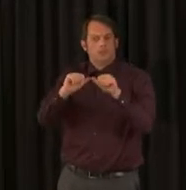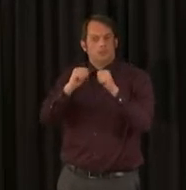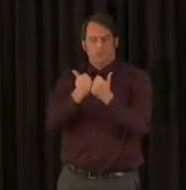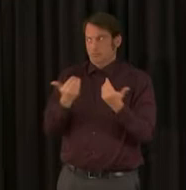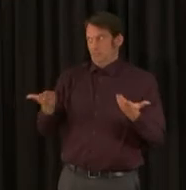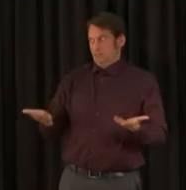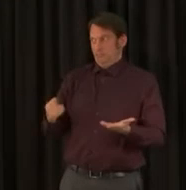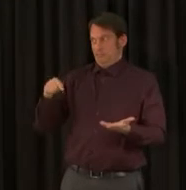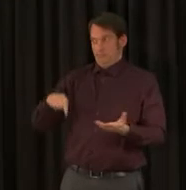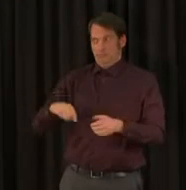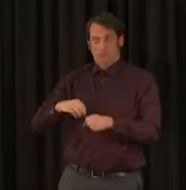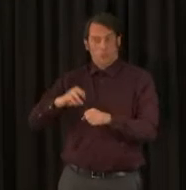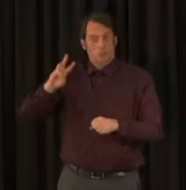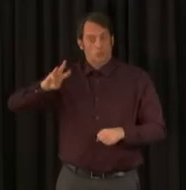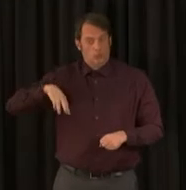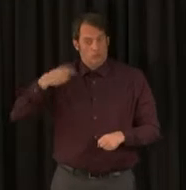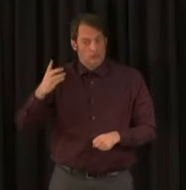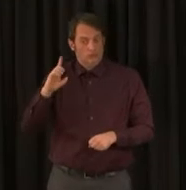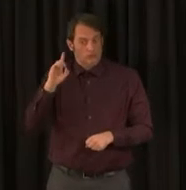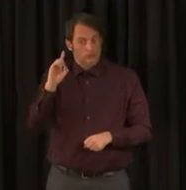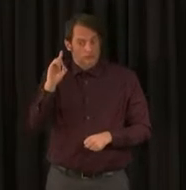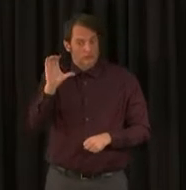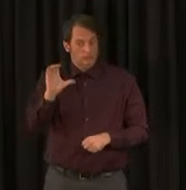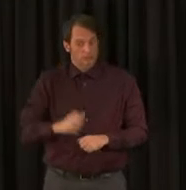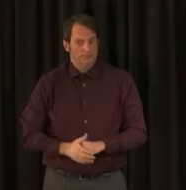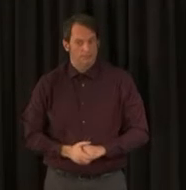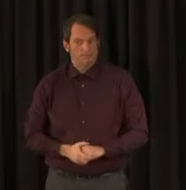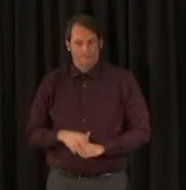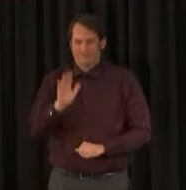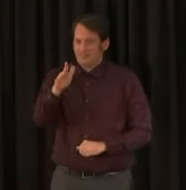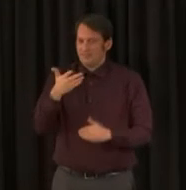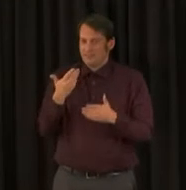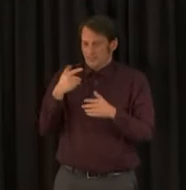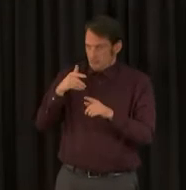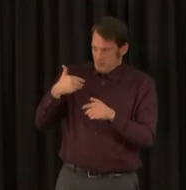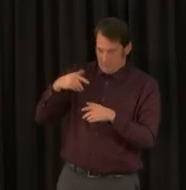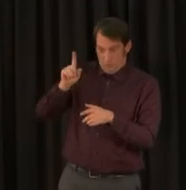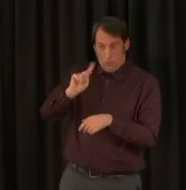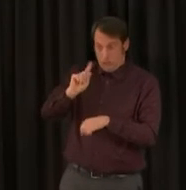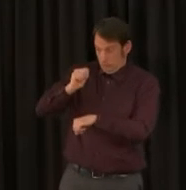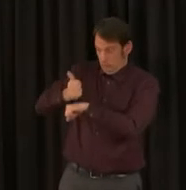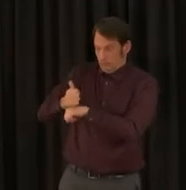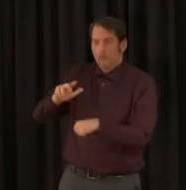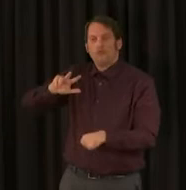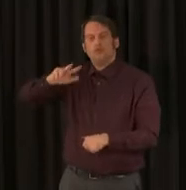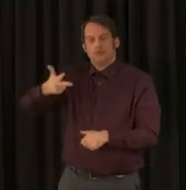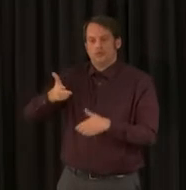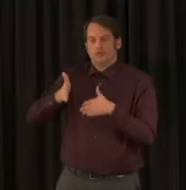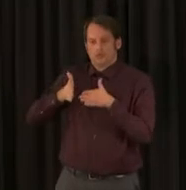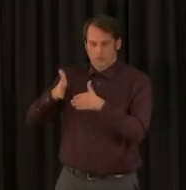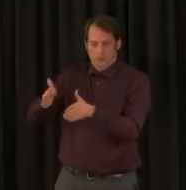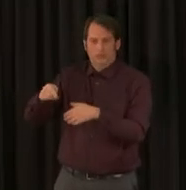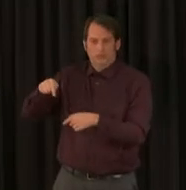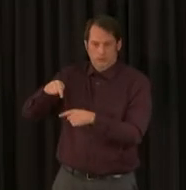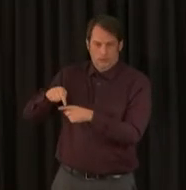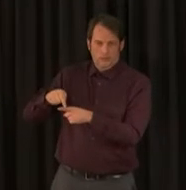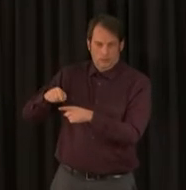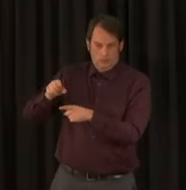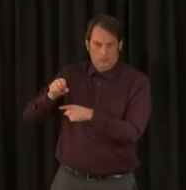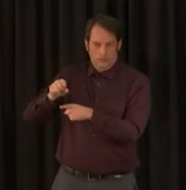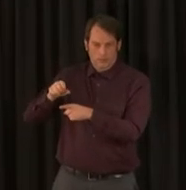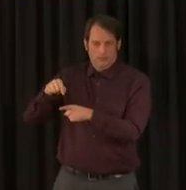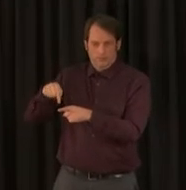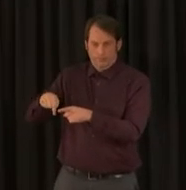D.C. We're right down on 3rd Street Southwest, but we are working remotely.